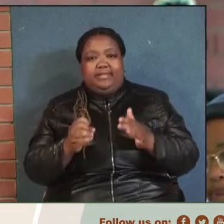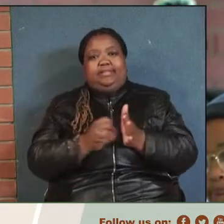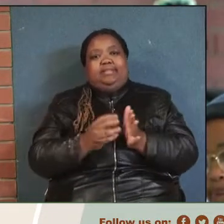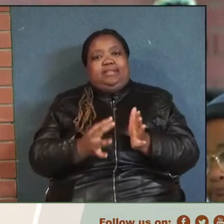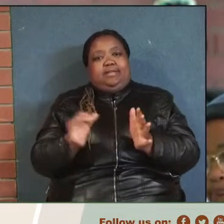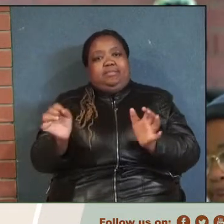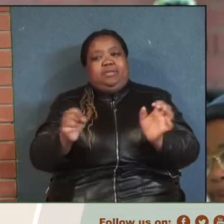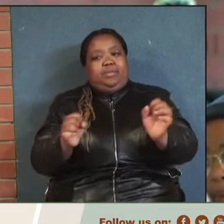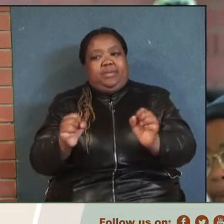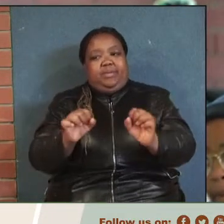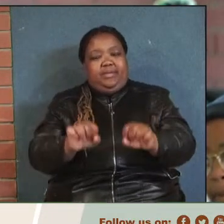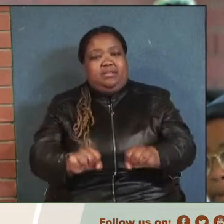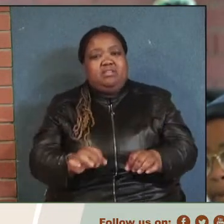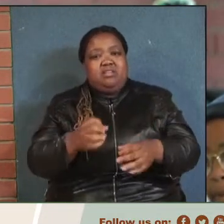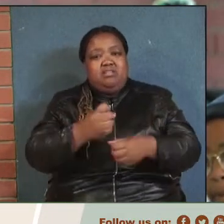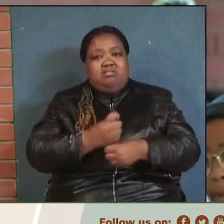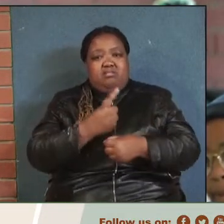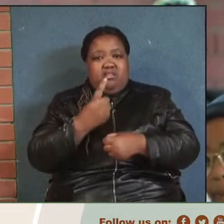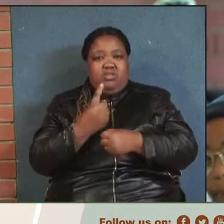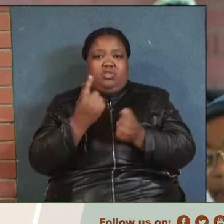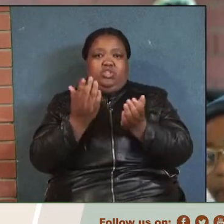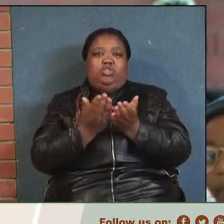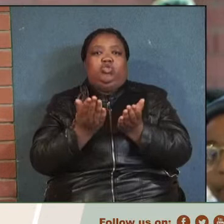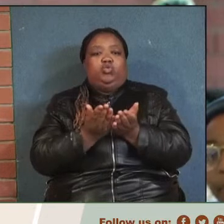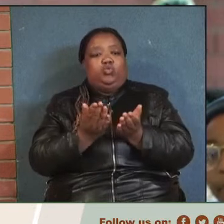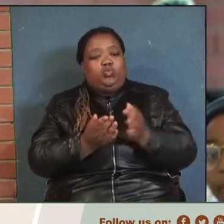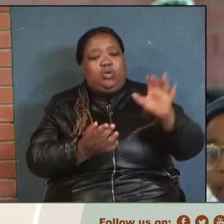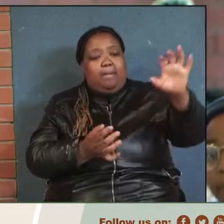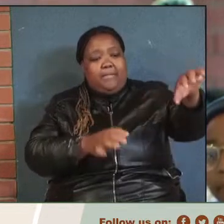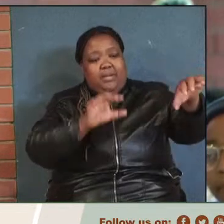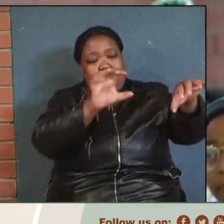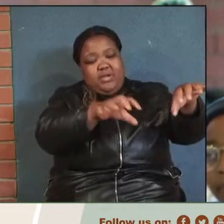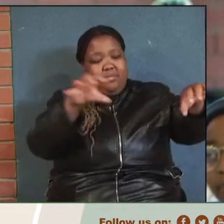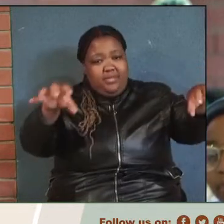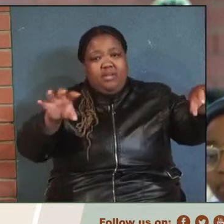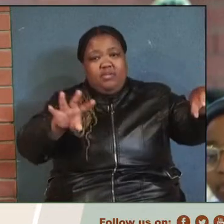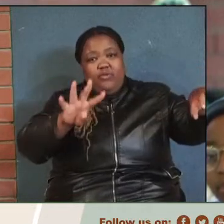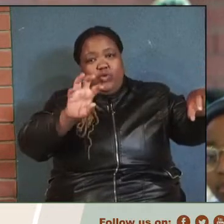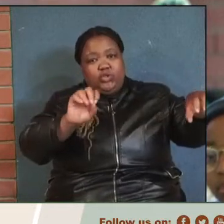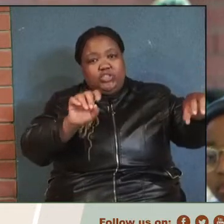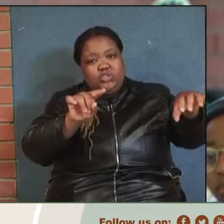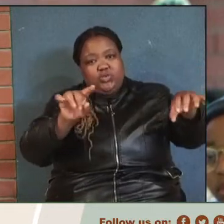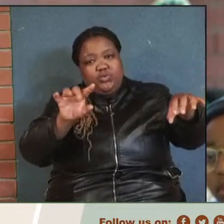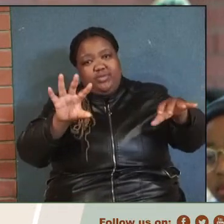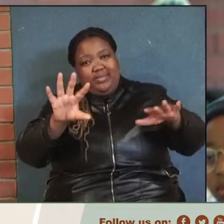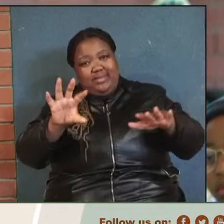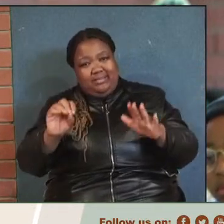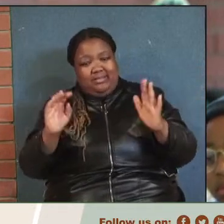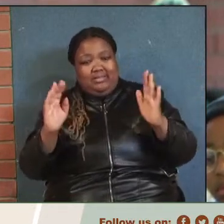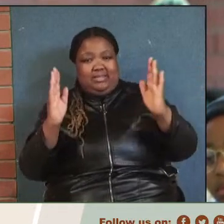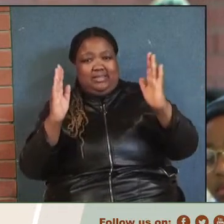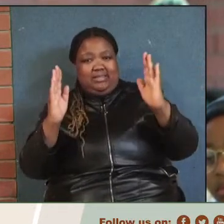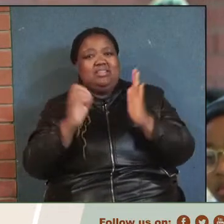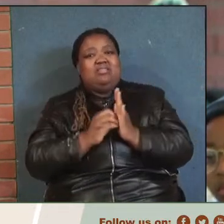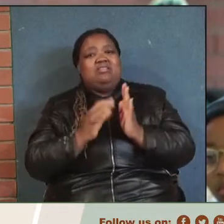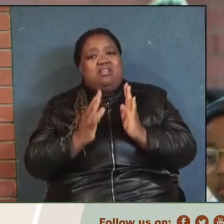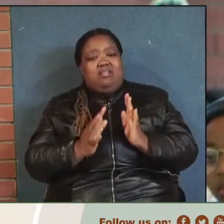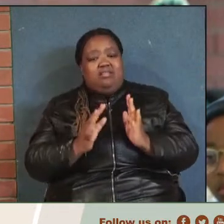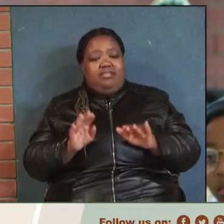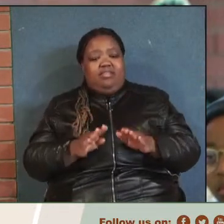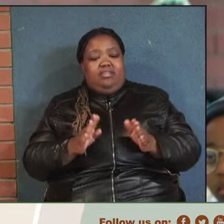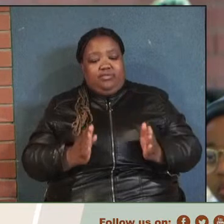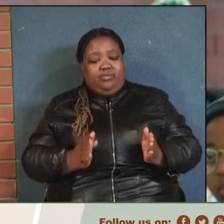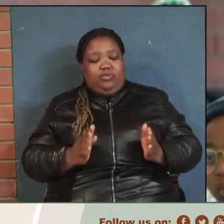that school in Gauteng, so each school must accommodate 40 to 50 learners with 40 to 50 chairs and